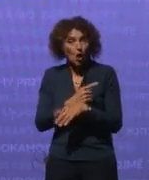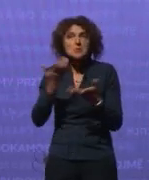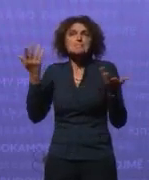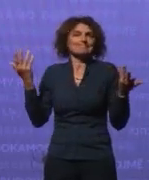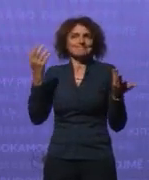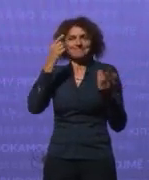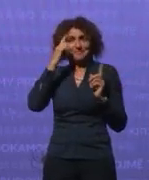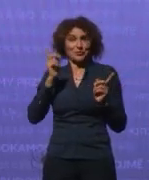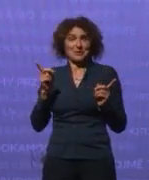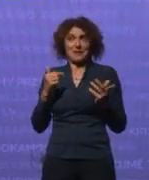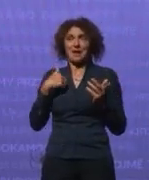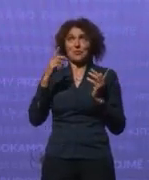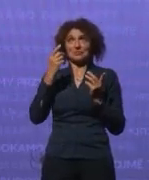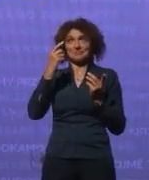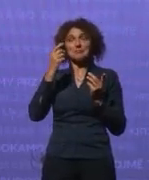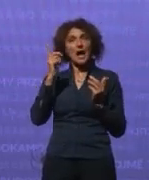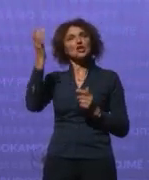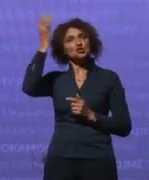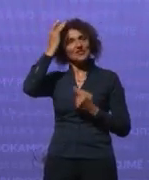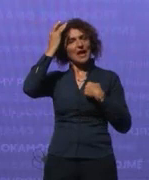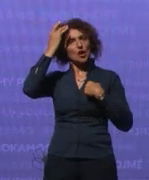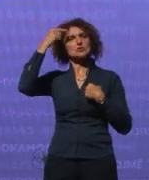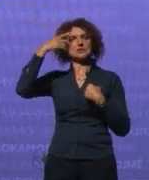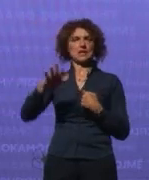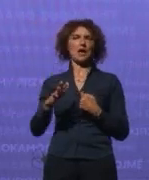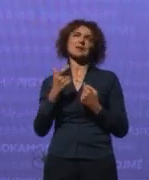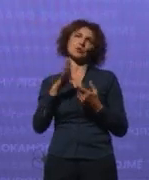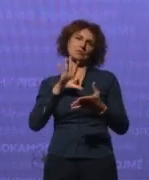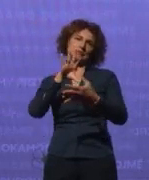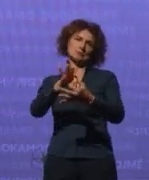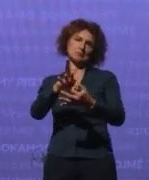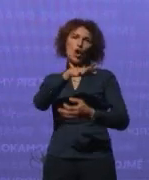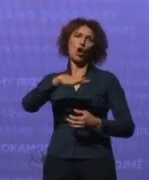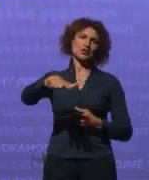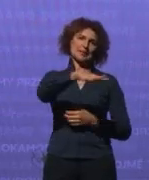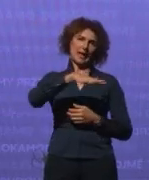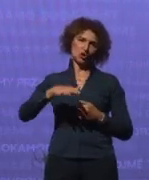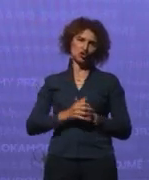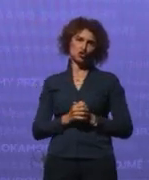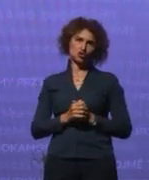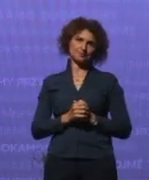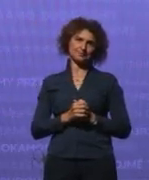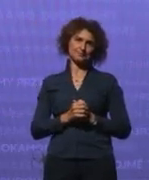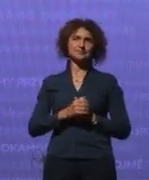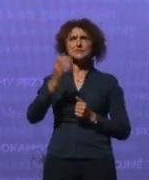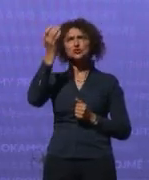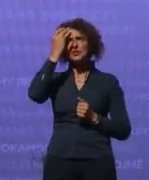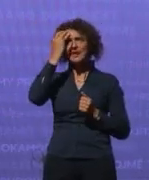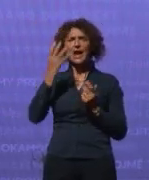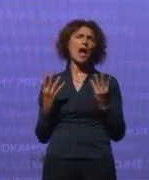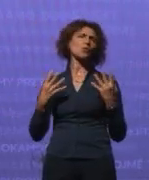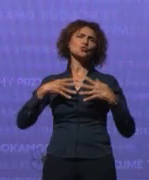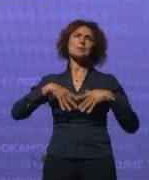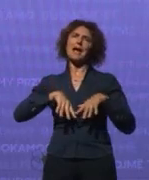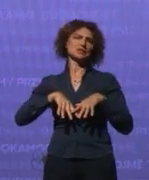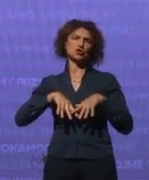brain uses kind of implicitly, automatically, these kind of mechanisms. So this is what we study in